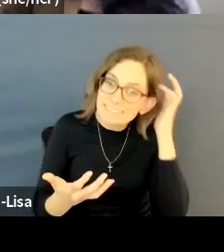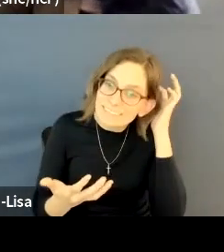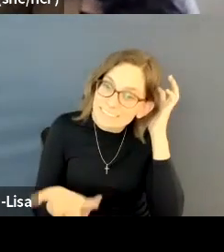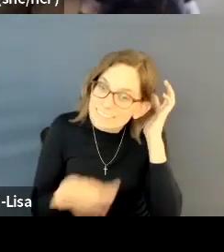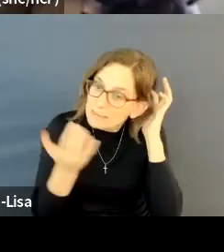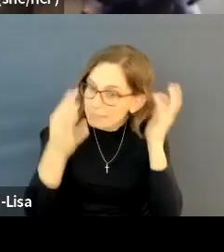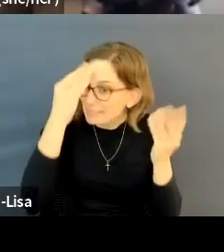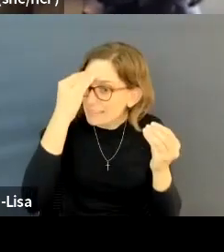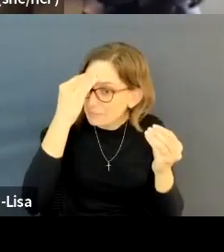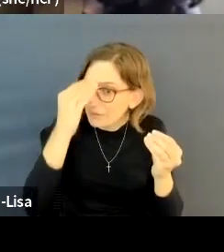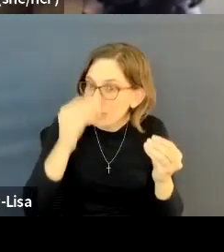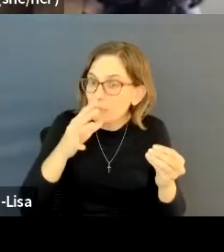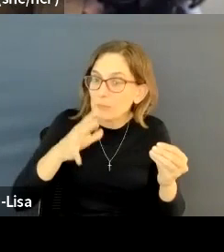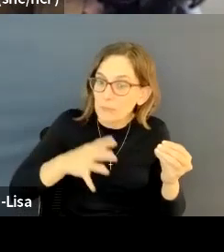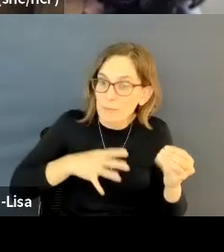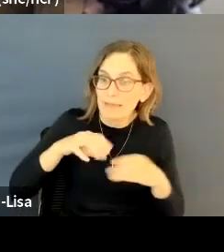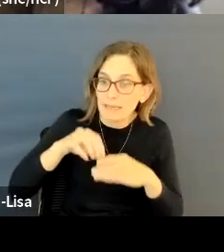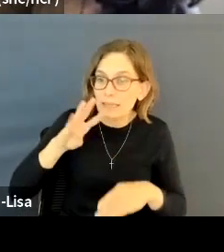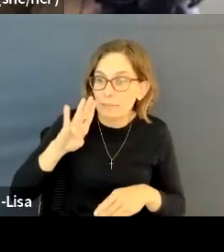Thinking of women and BIPOC in particular.